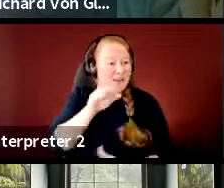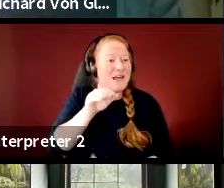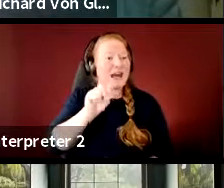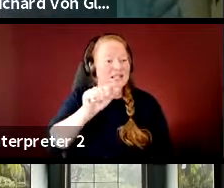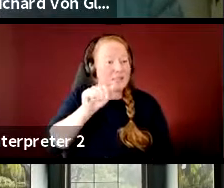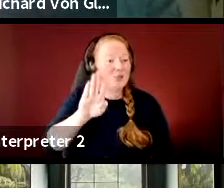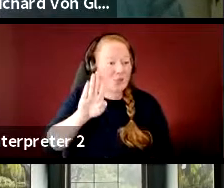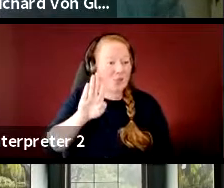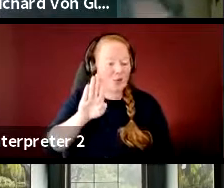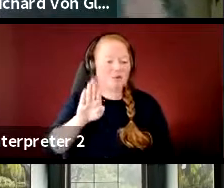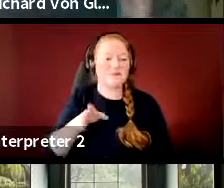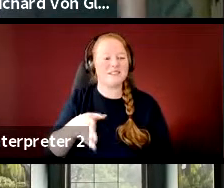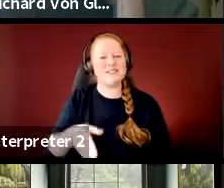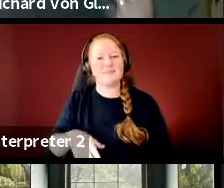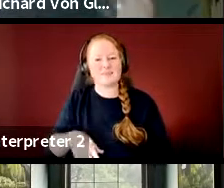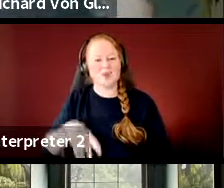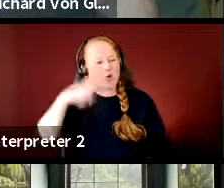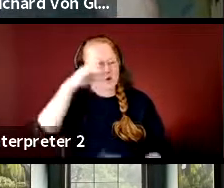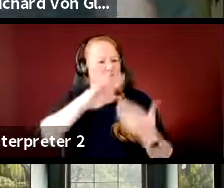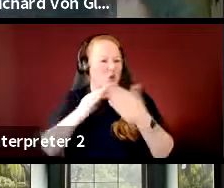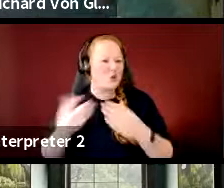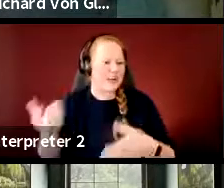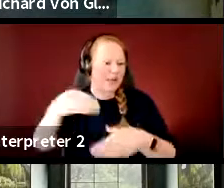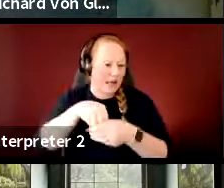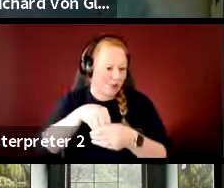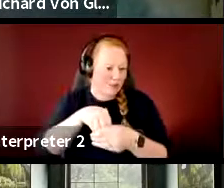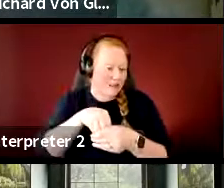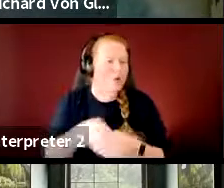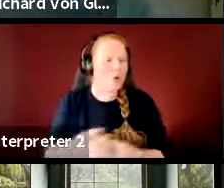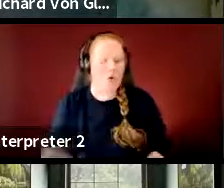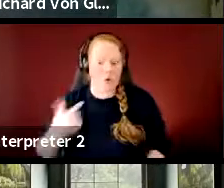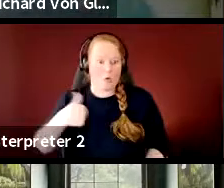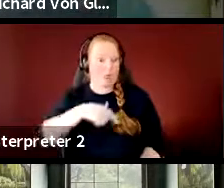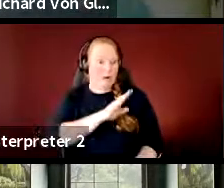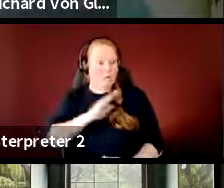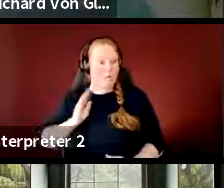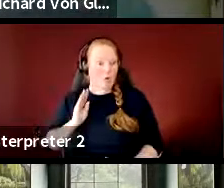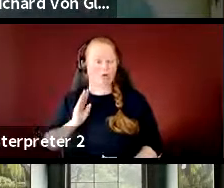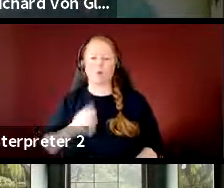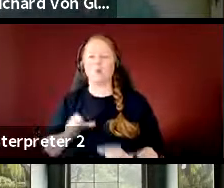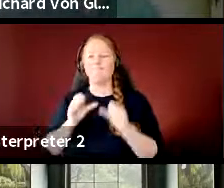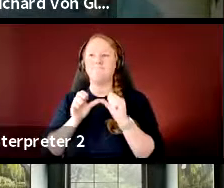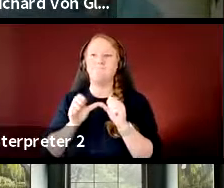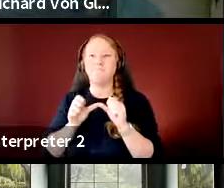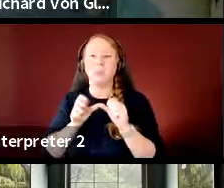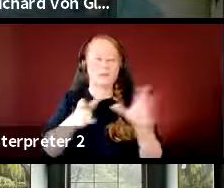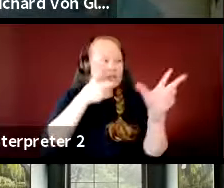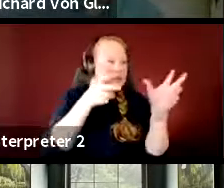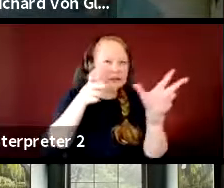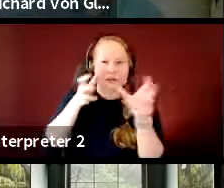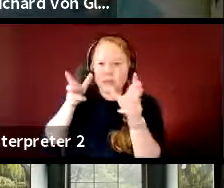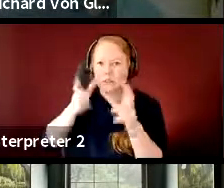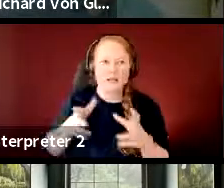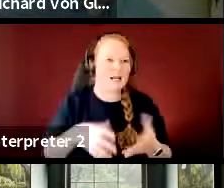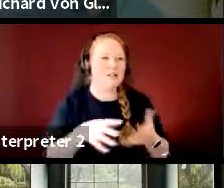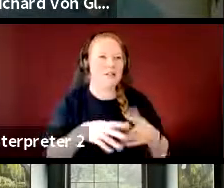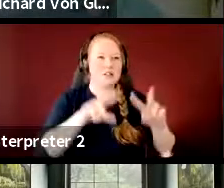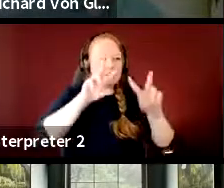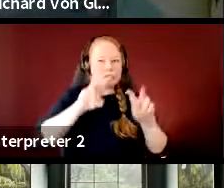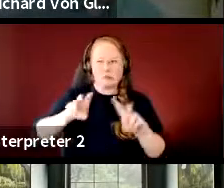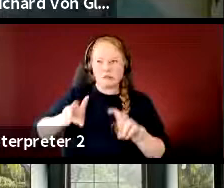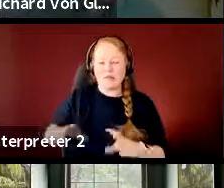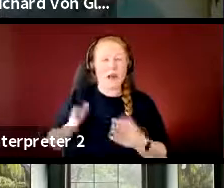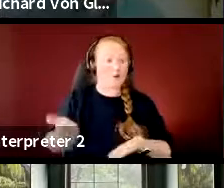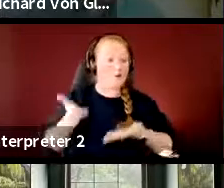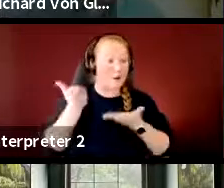community engagement, so that we as a board are consistently in listening, analyzing, and recommending